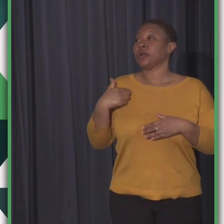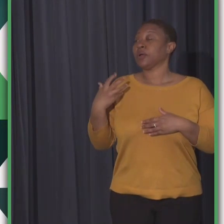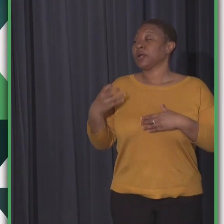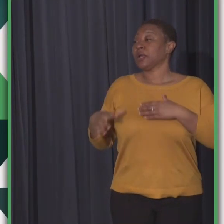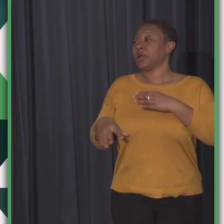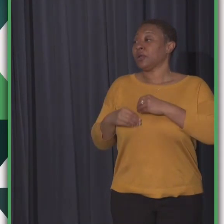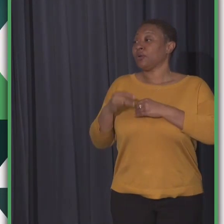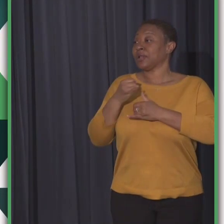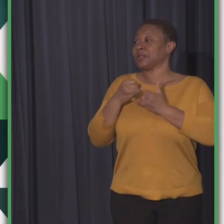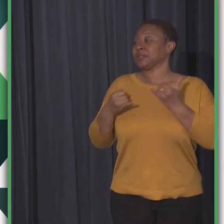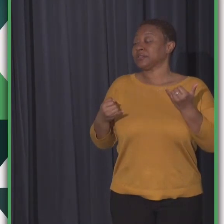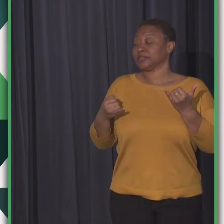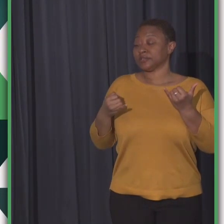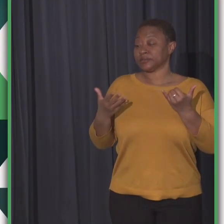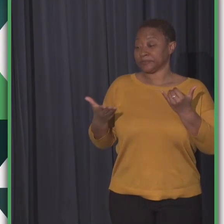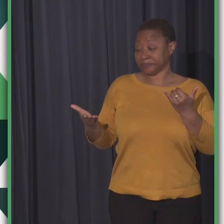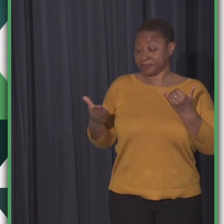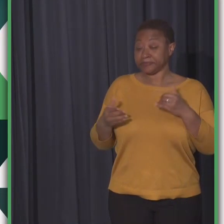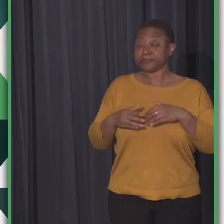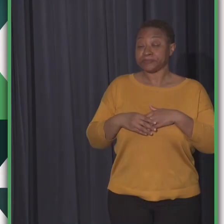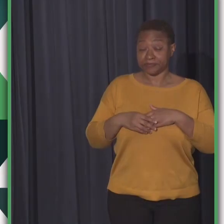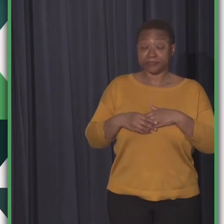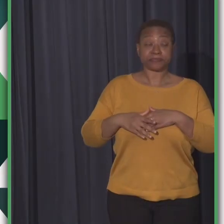sir. I want